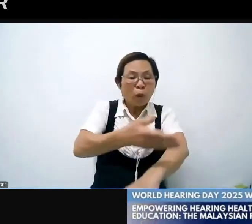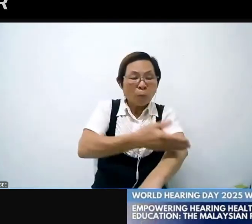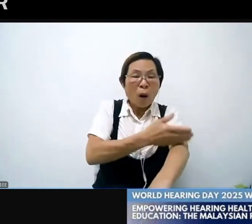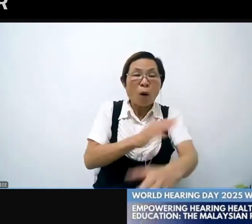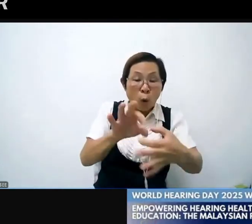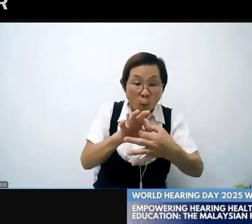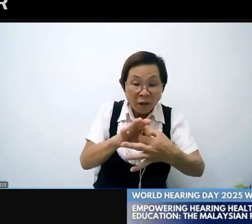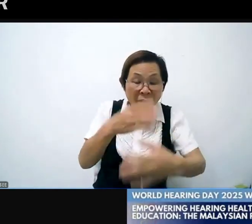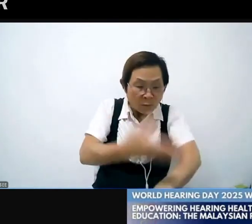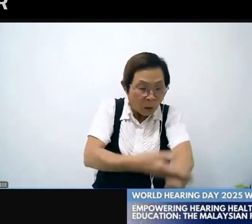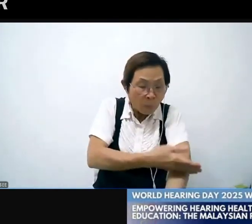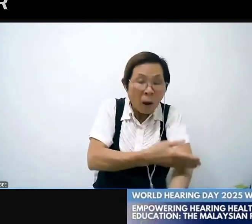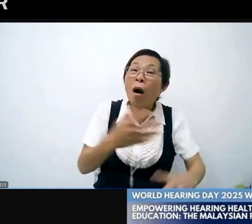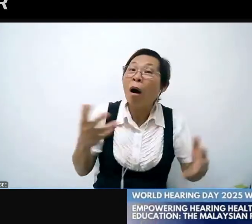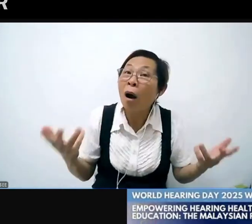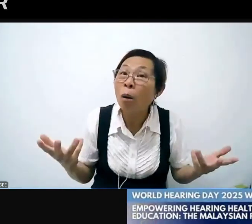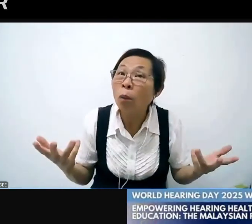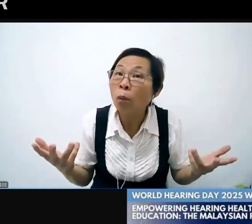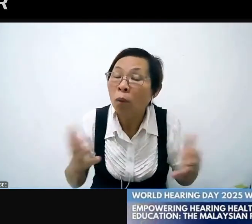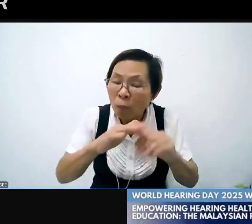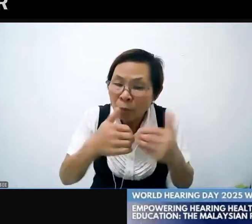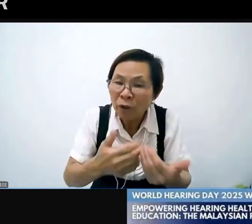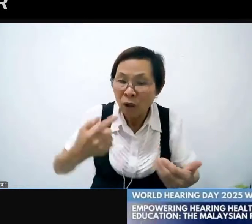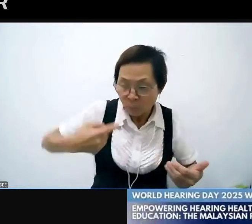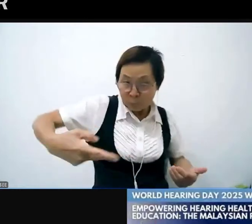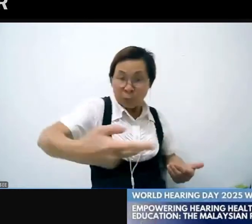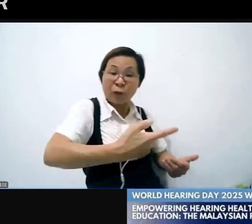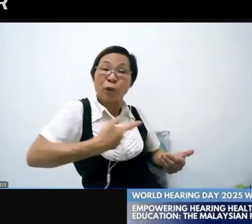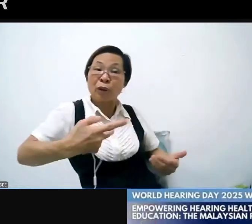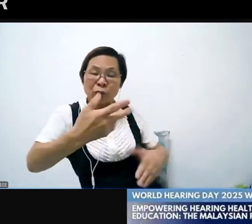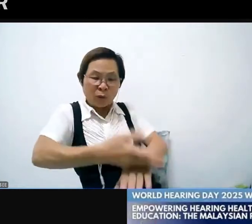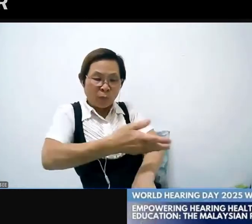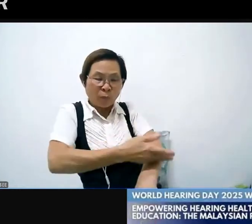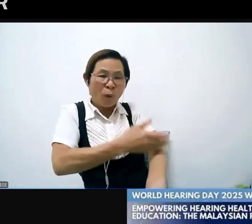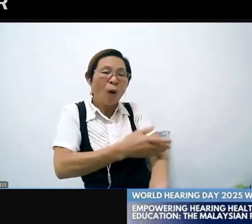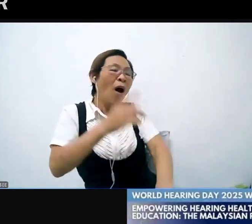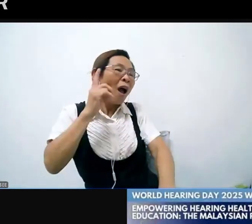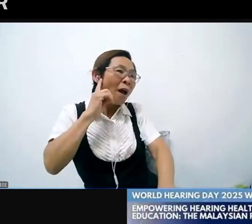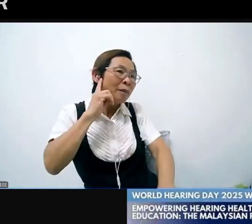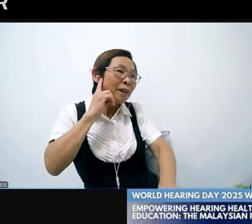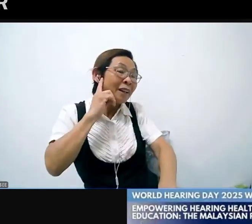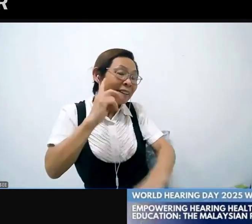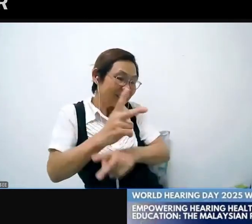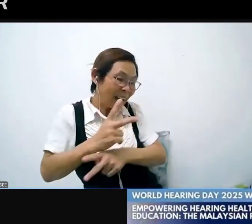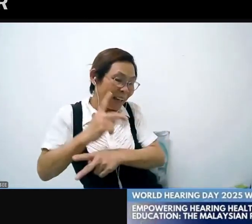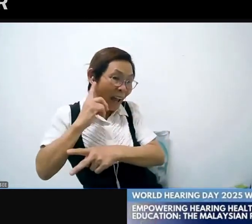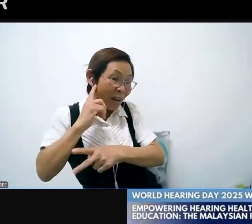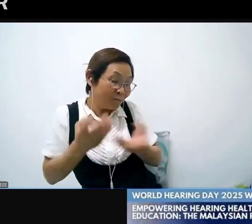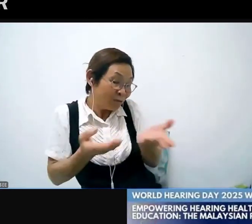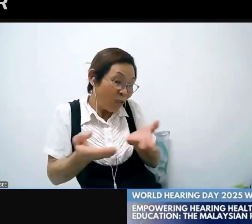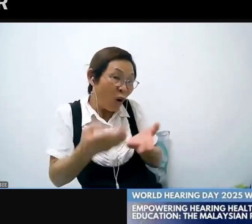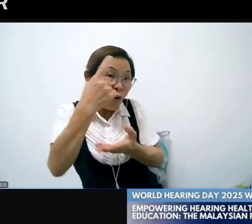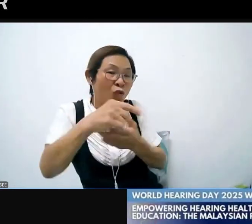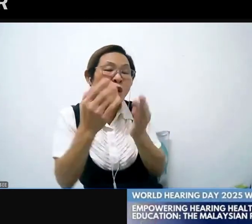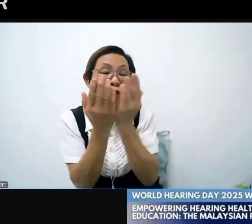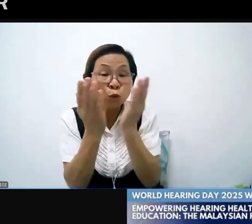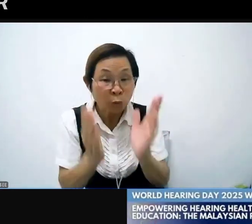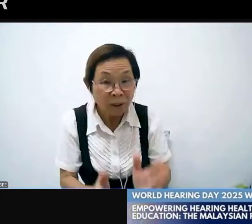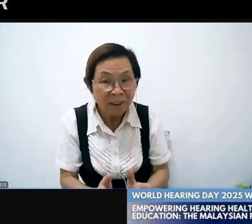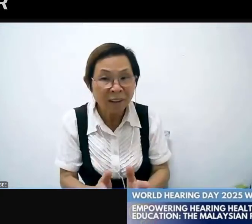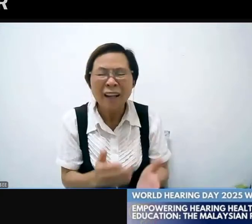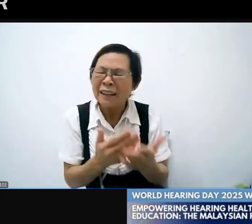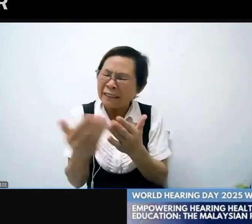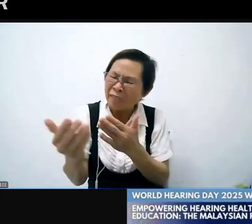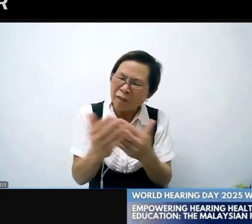collaborations between us to improve the hearing healthcare services for the student? It doesn't matter.